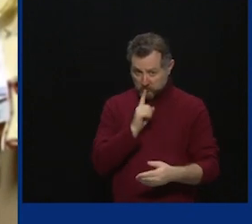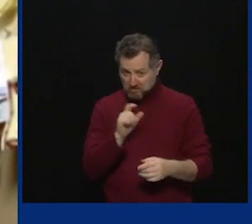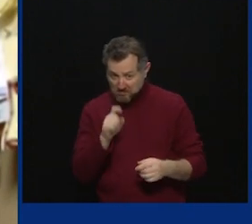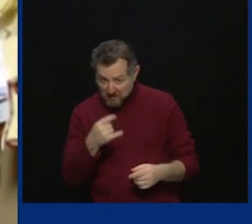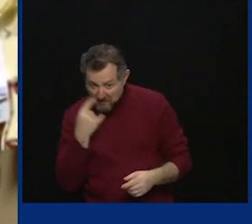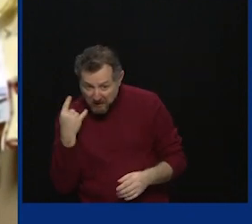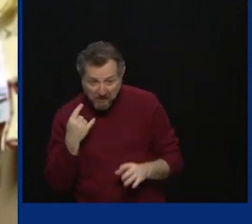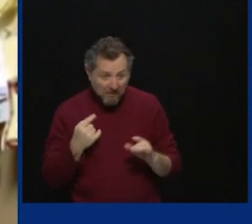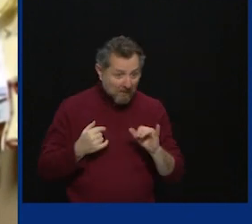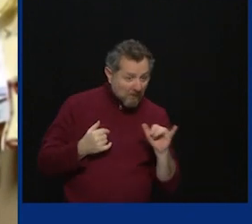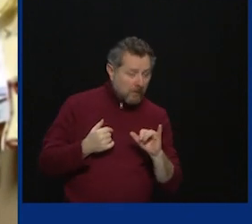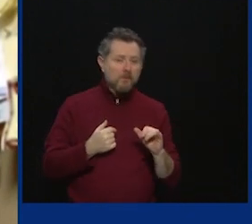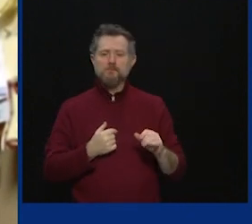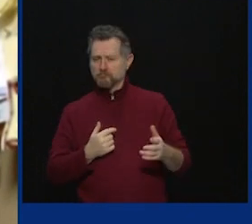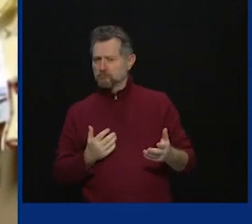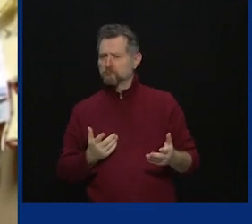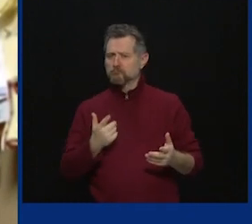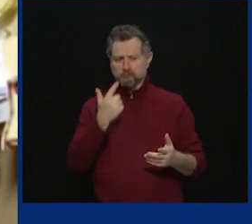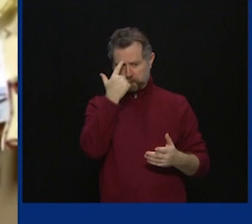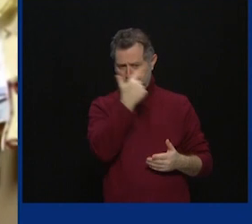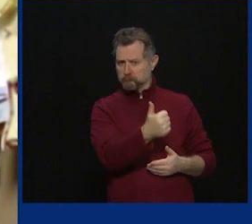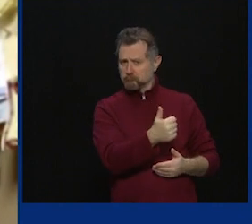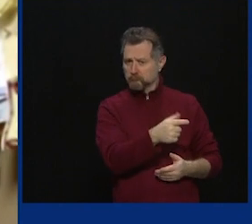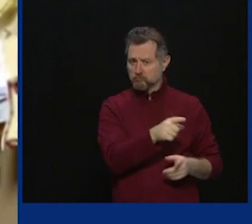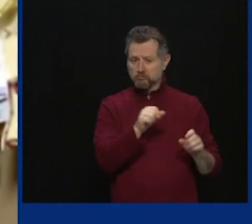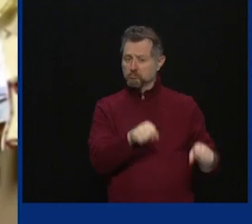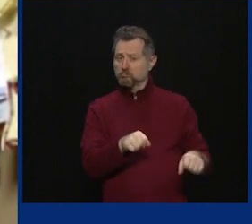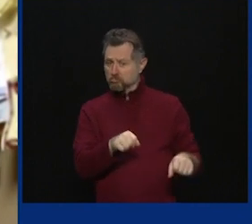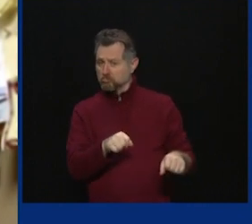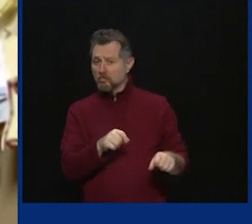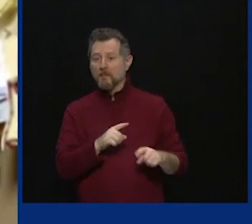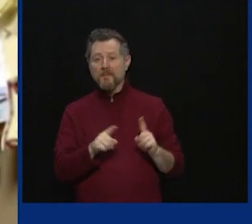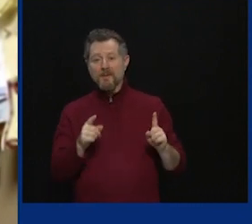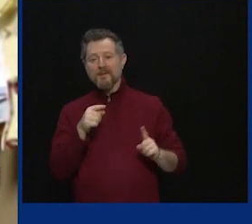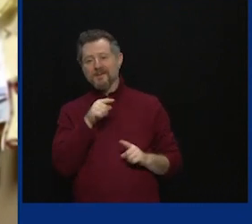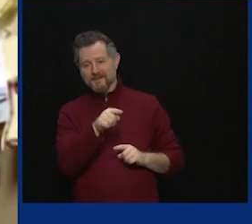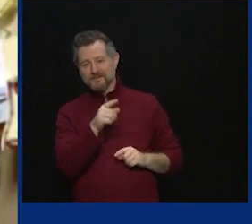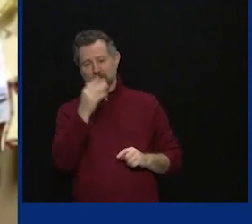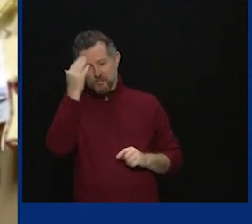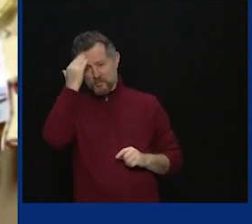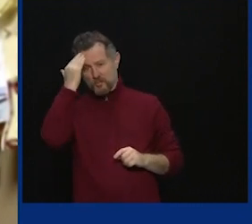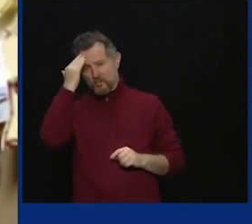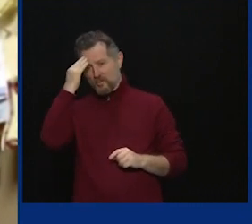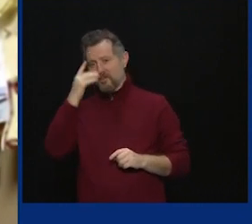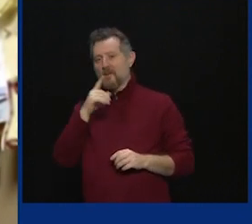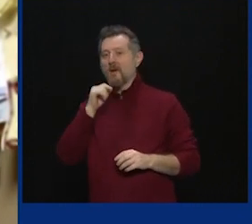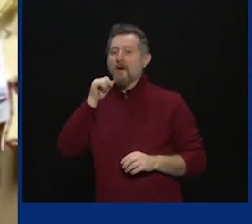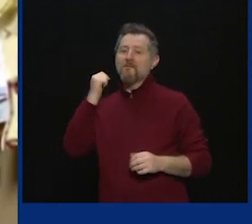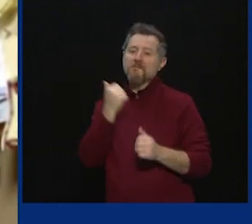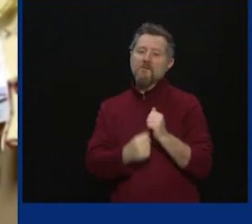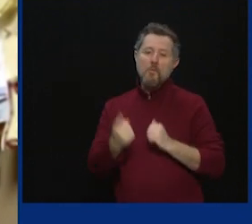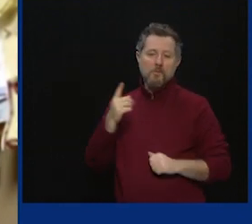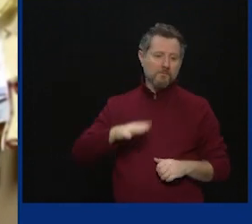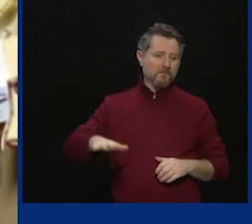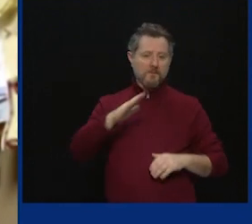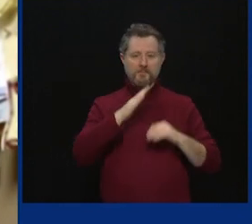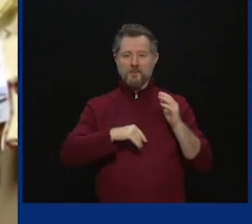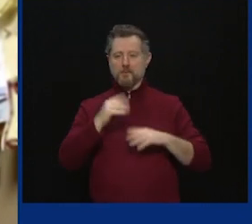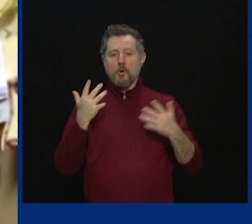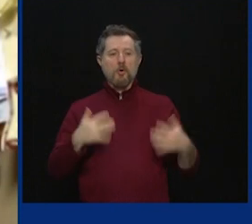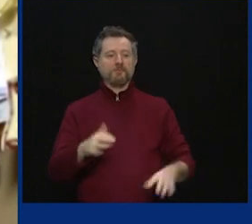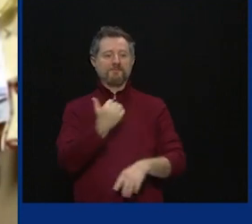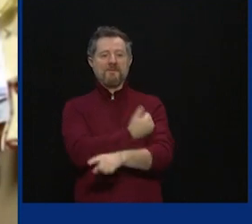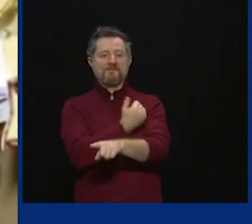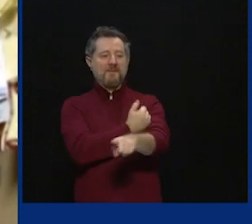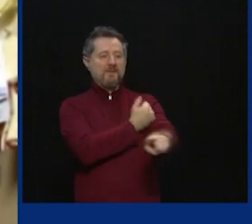but they are aware that everyone in the building has been vaccinated. And we're going to keep that going, and we think it's the right thing to